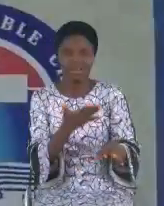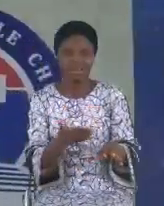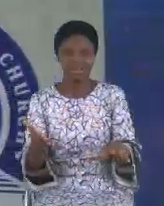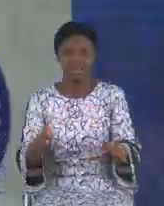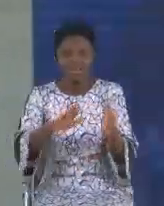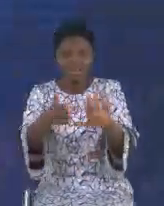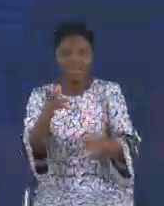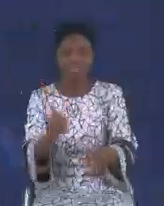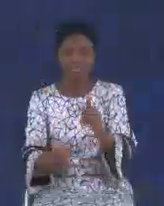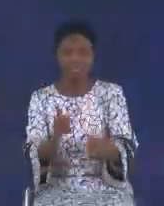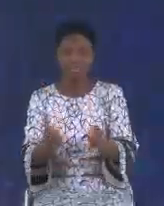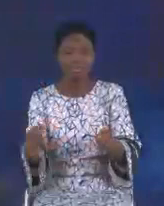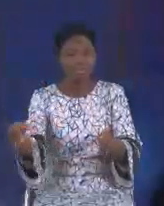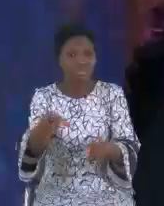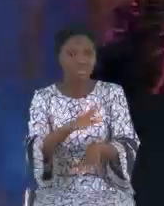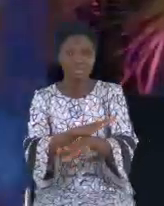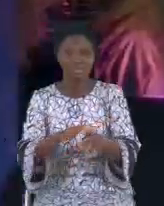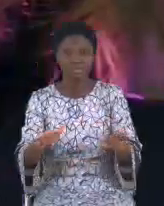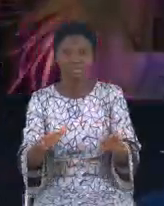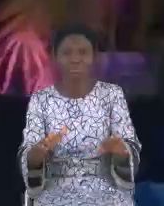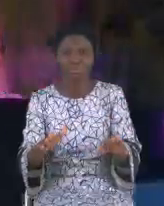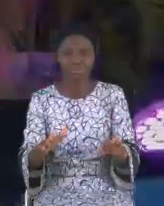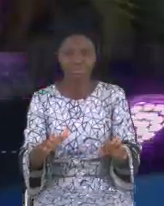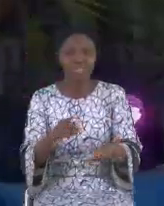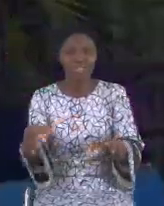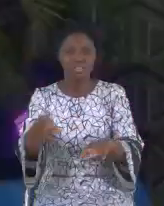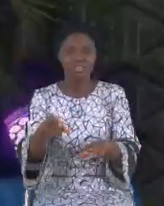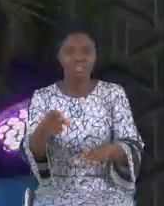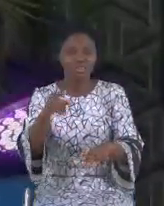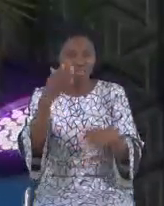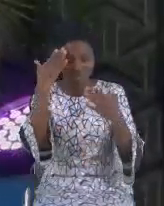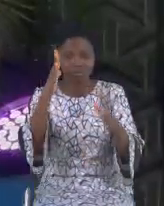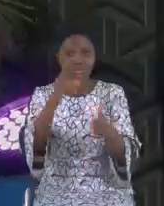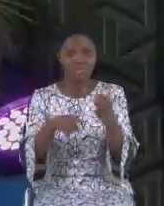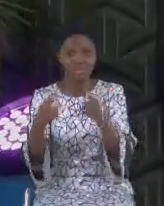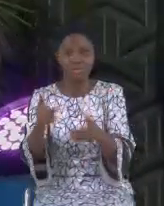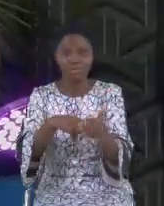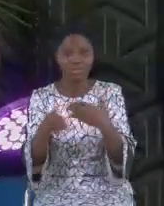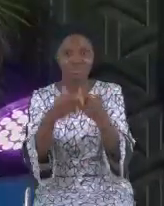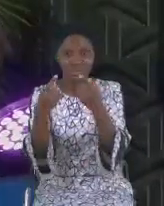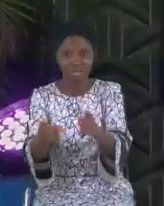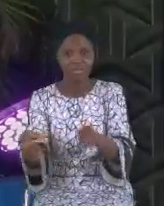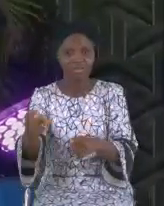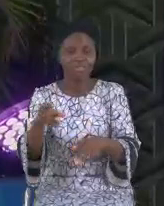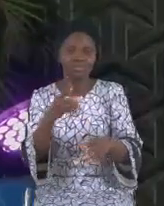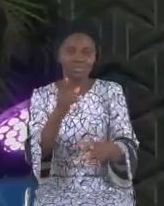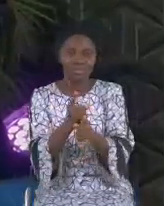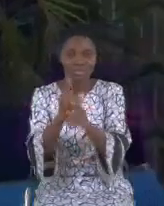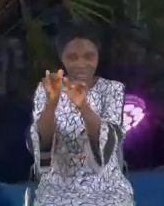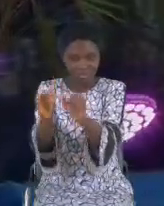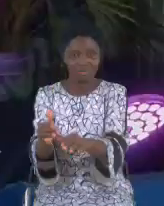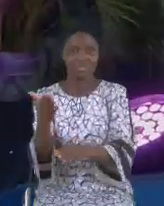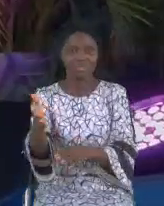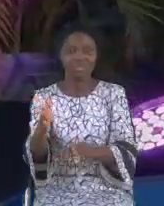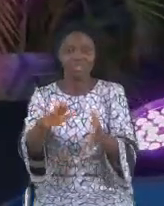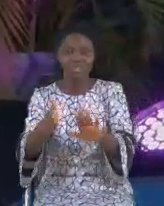people, they're not stirred up. Whatever is happening, they just remain there. Dead people don't move, we're